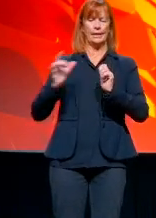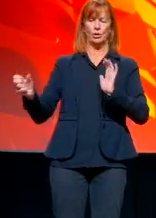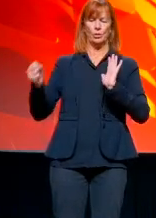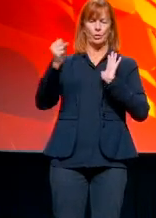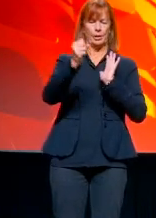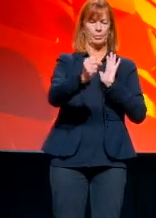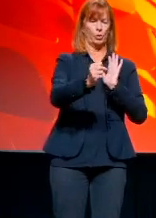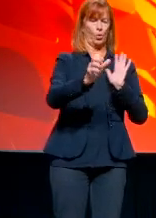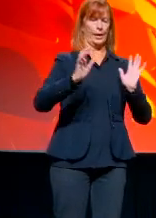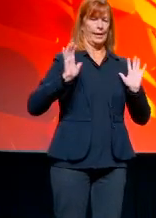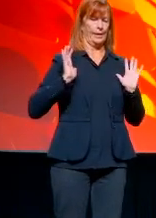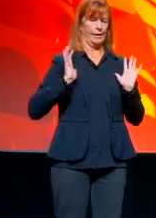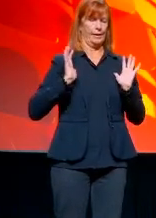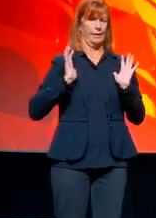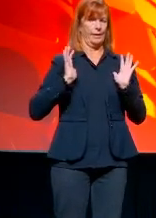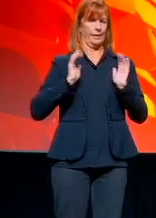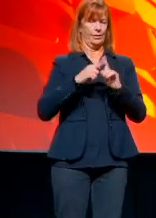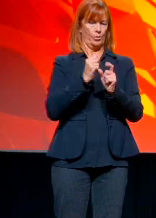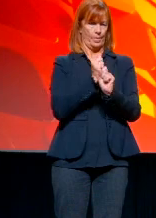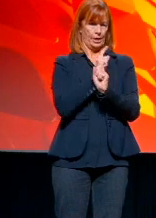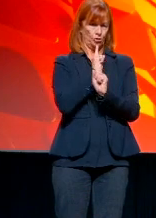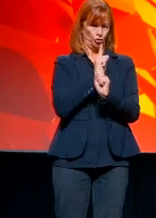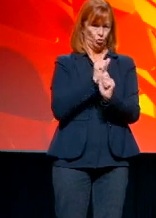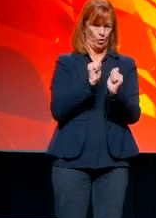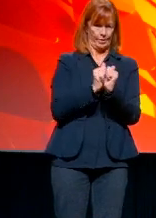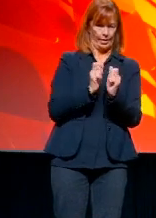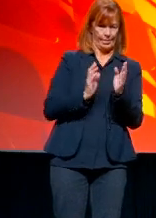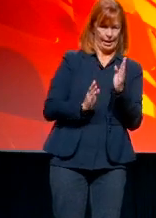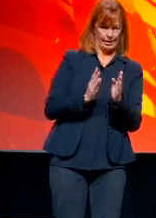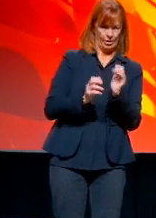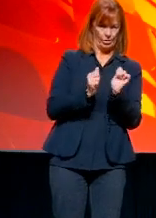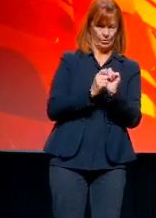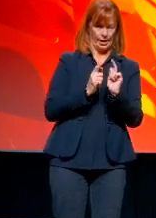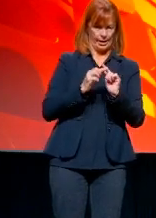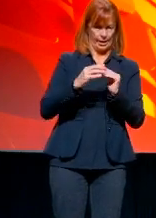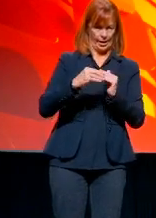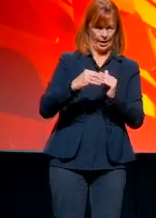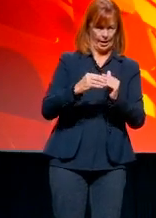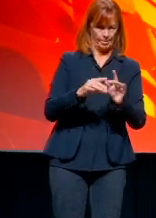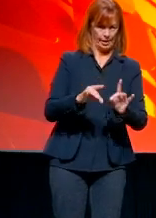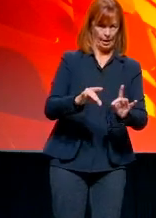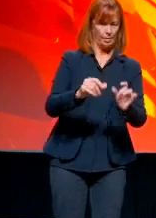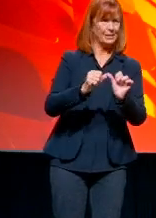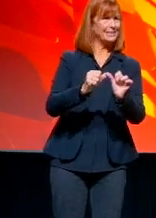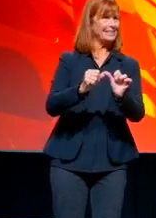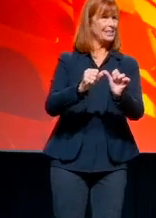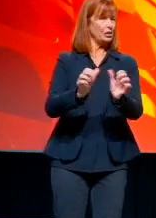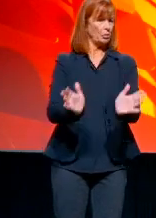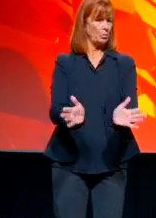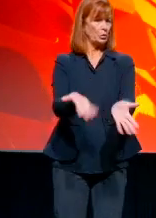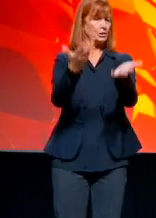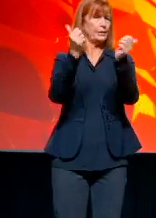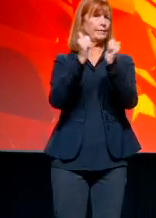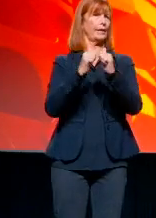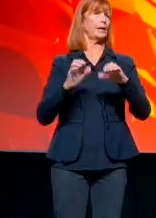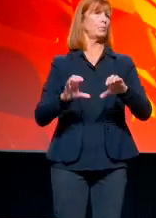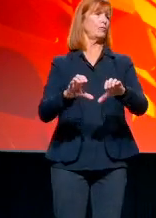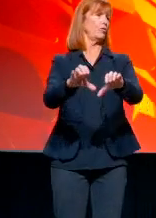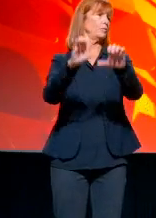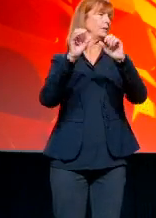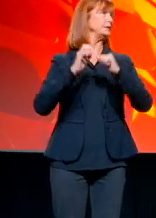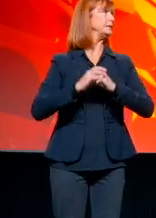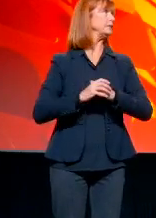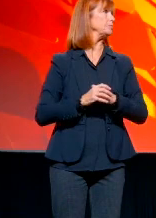of like finish the alignment to ensure that kind of like the safety guarantees and like so keep pushing the performance envelope like so in